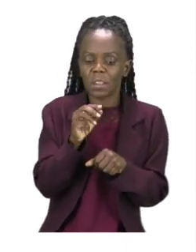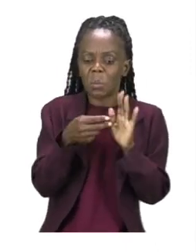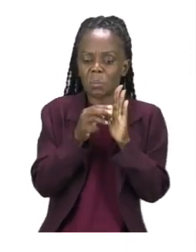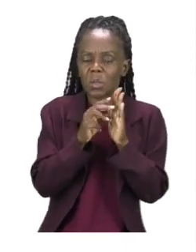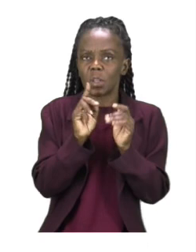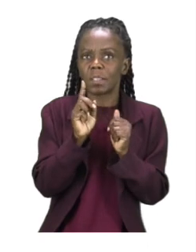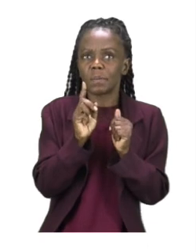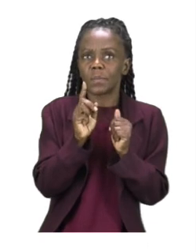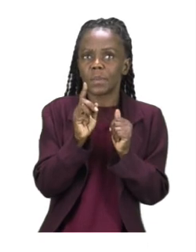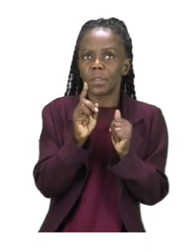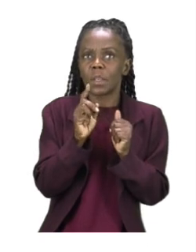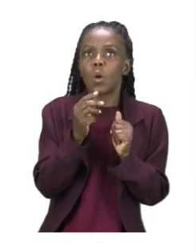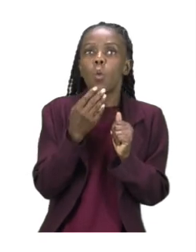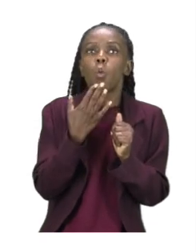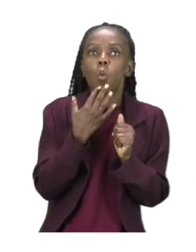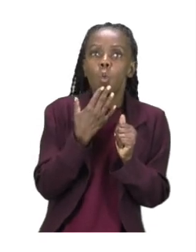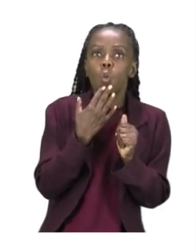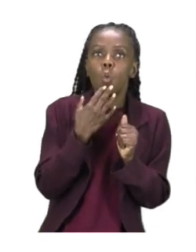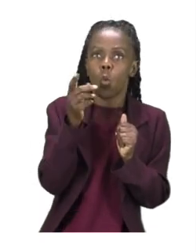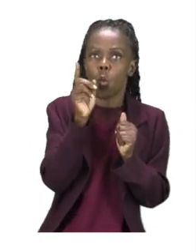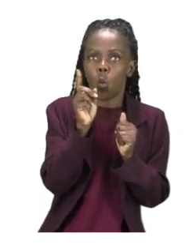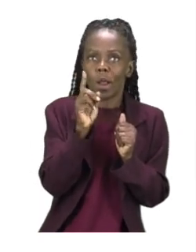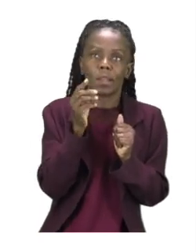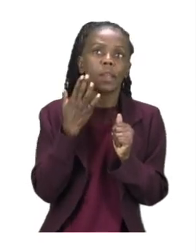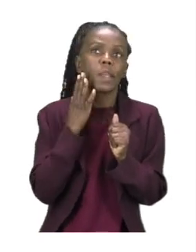and when. Let's take a look at the board.